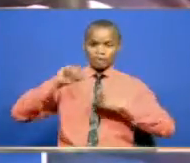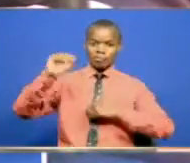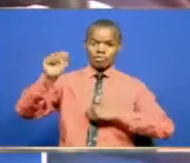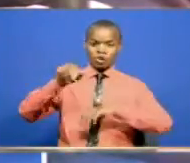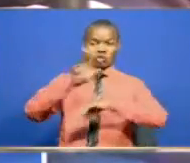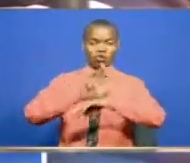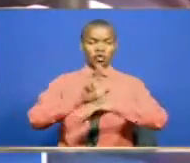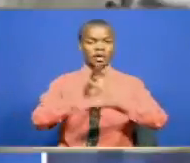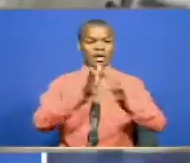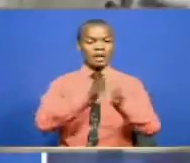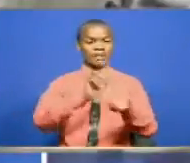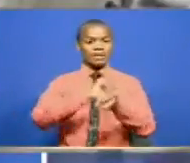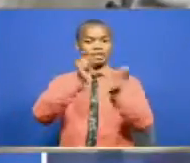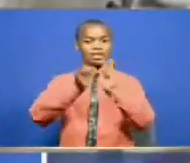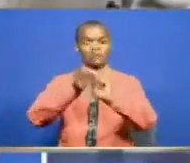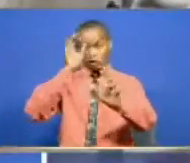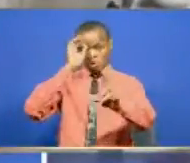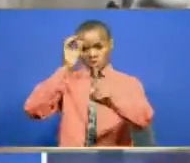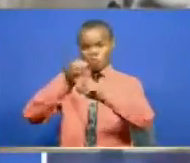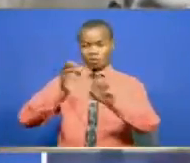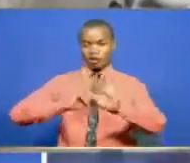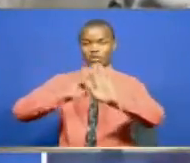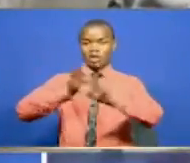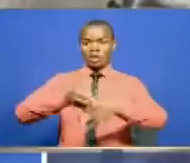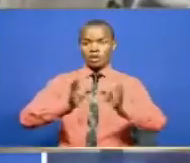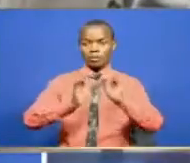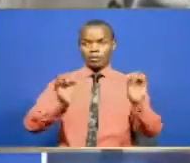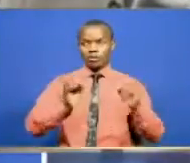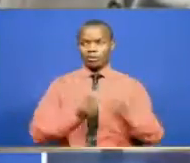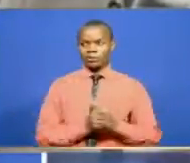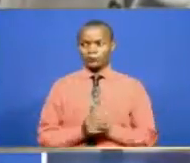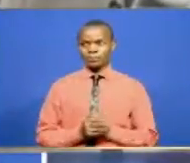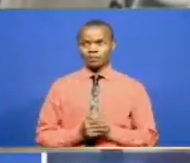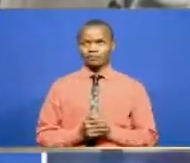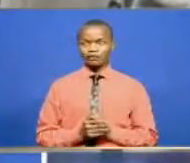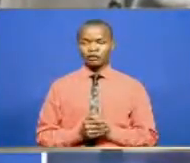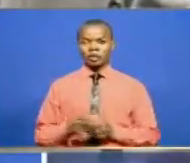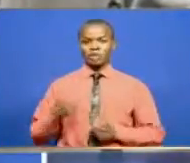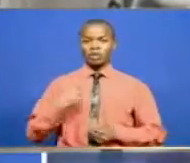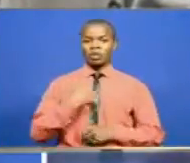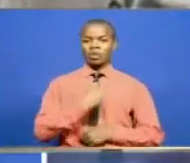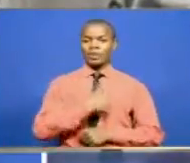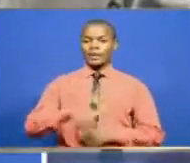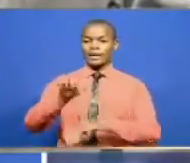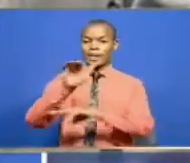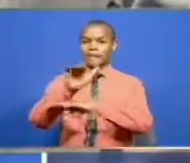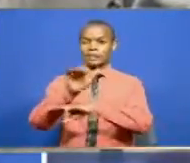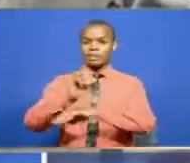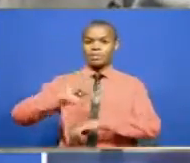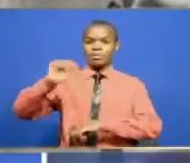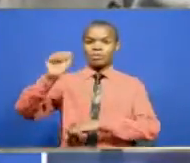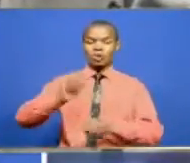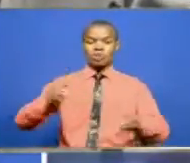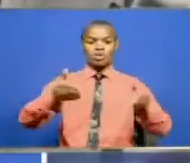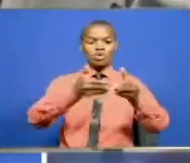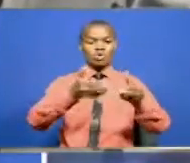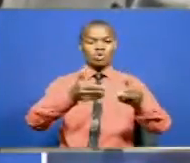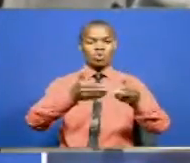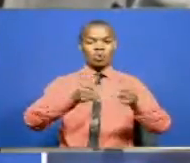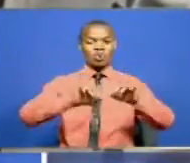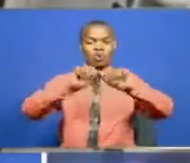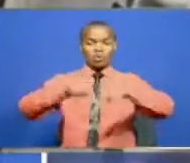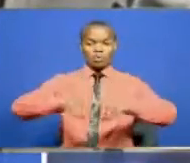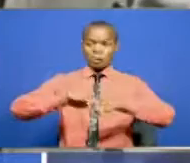divergent views on the report. Desist from according politicians space to carry out campaigns